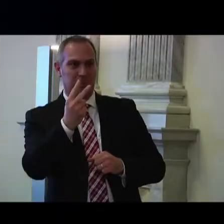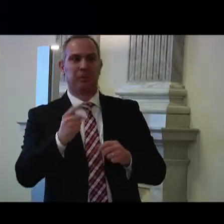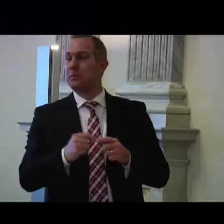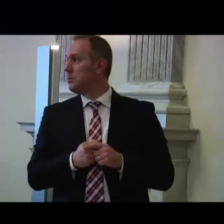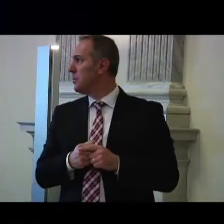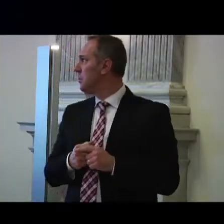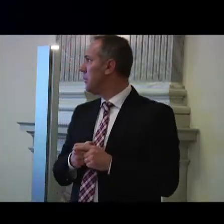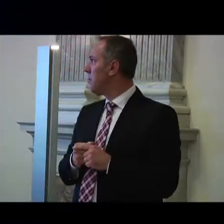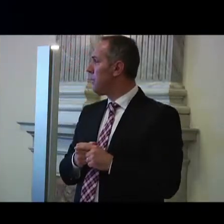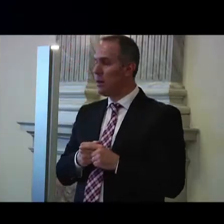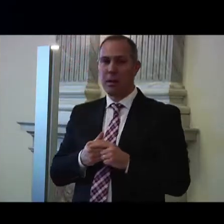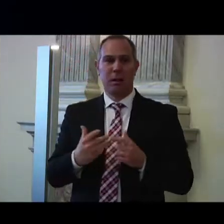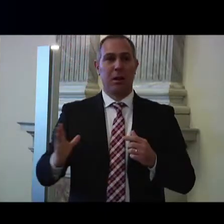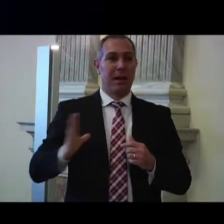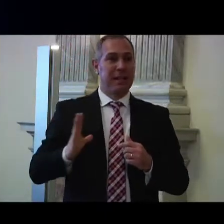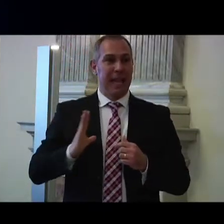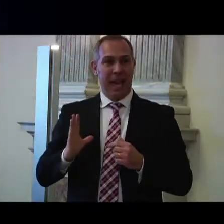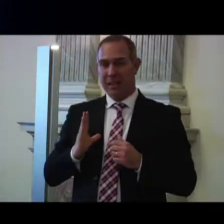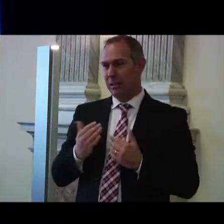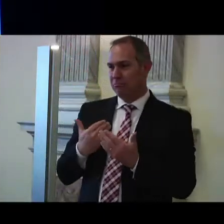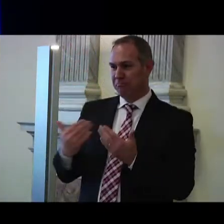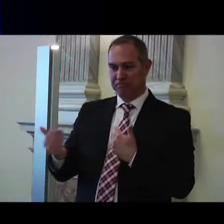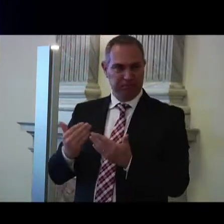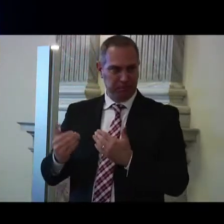le relazioni con i clienti con disabilità.